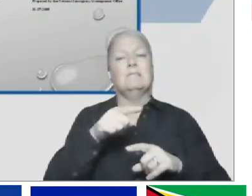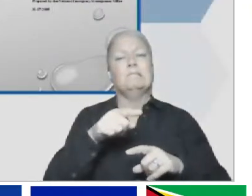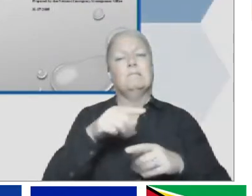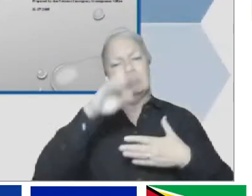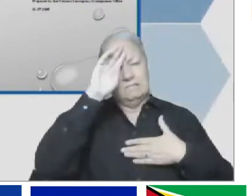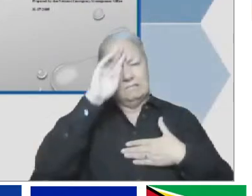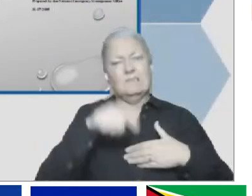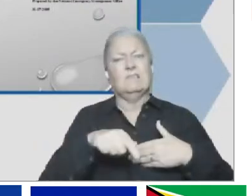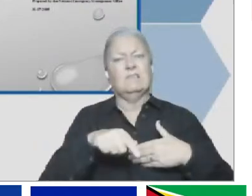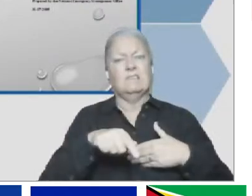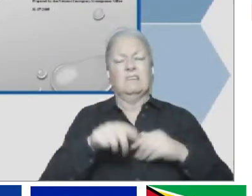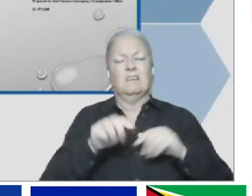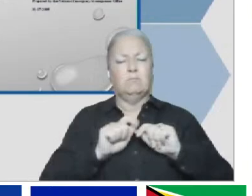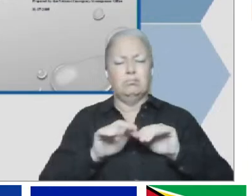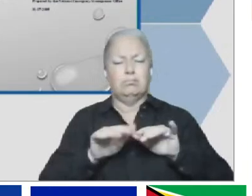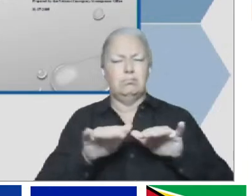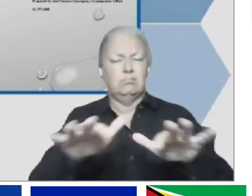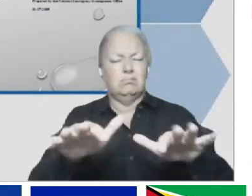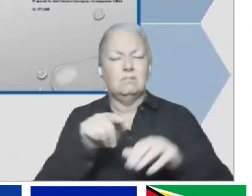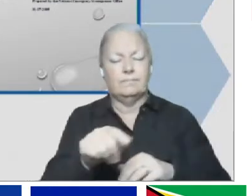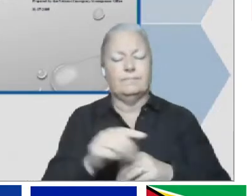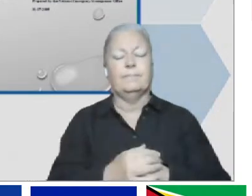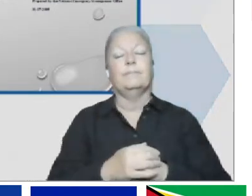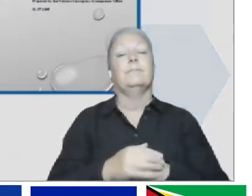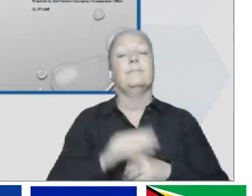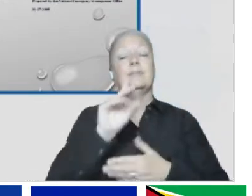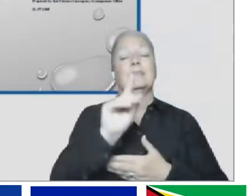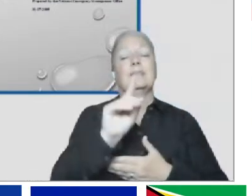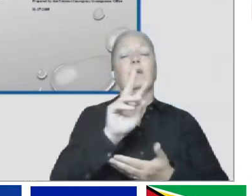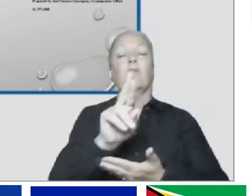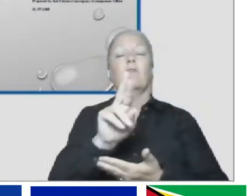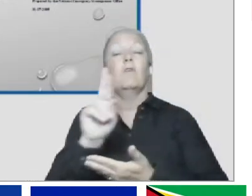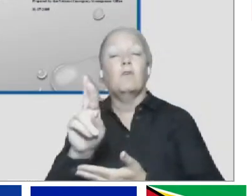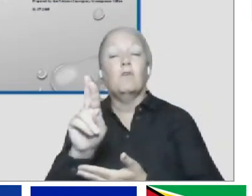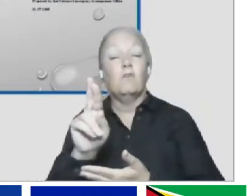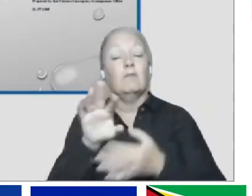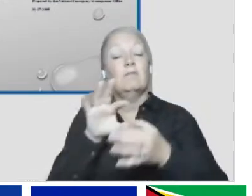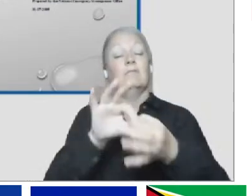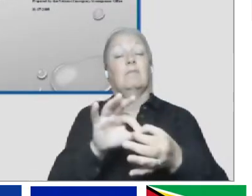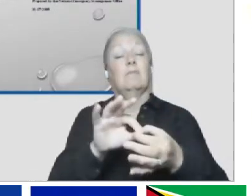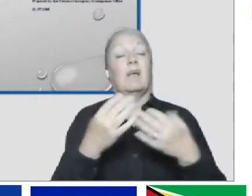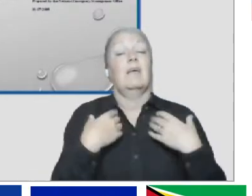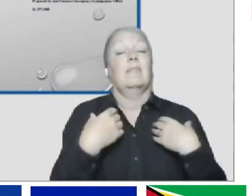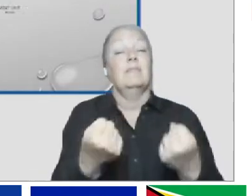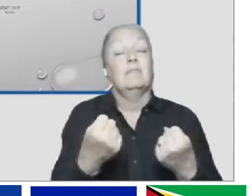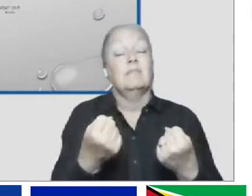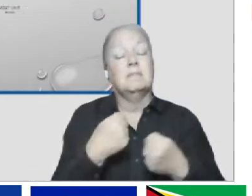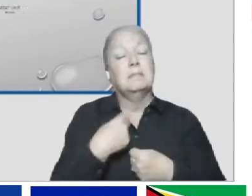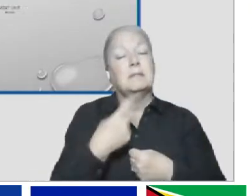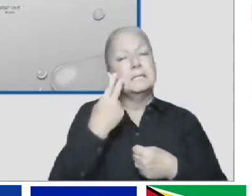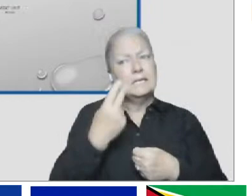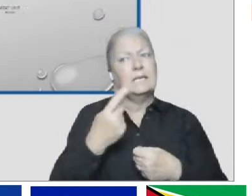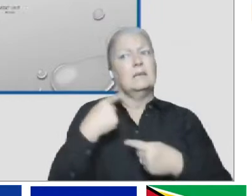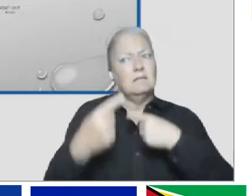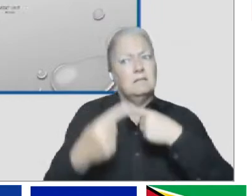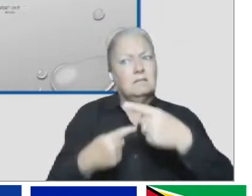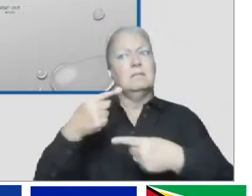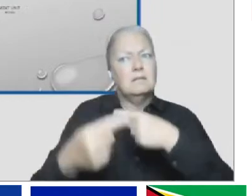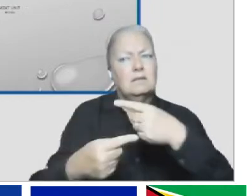Disaster risk reduction in the health sector had evolved. Sorry, not getting